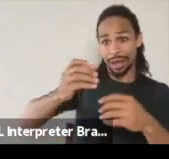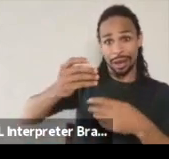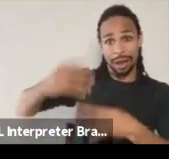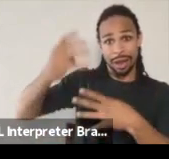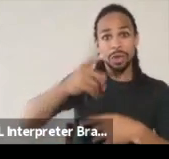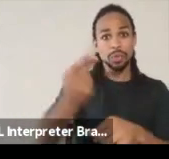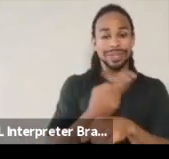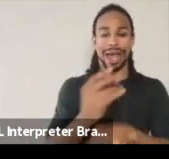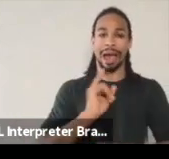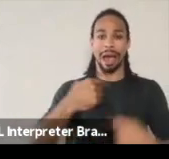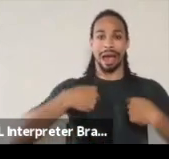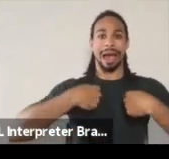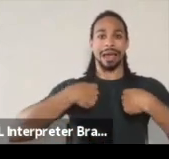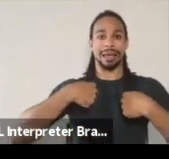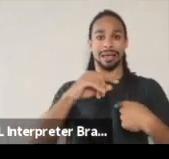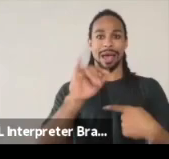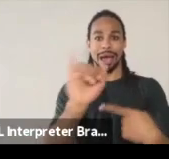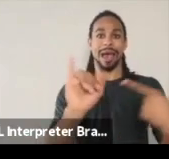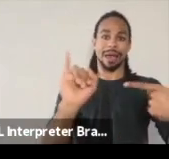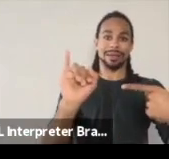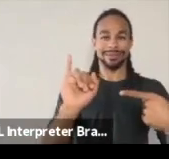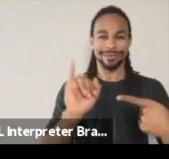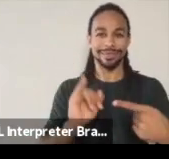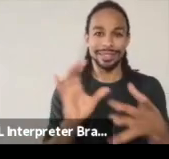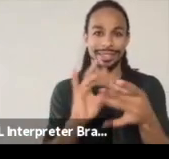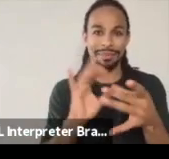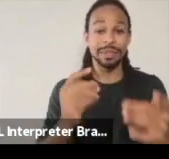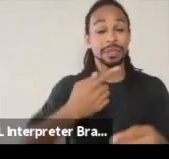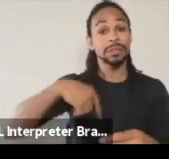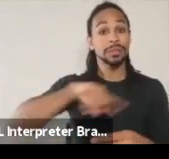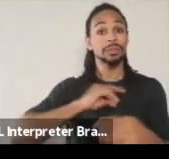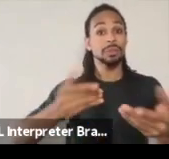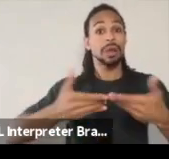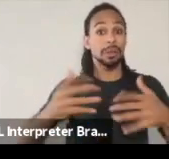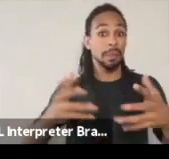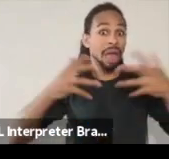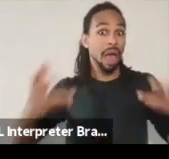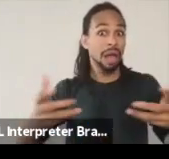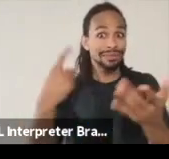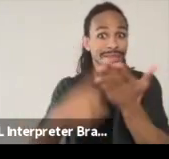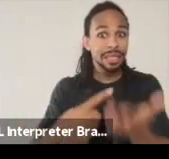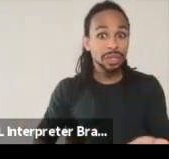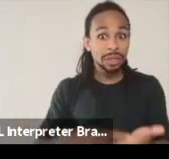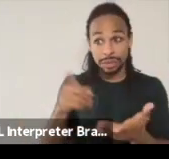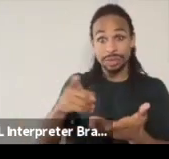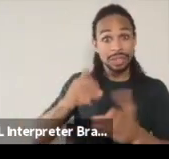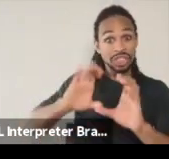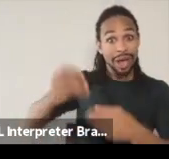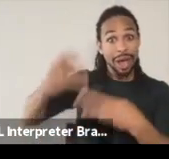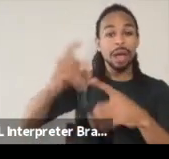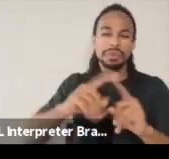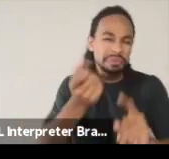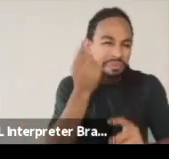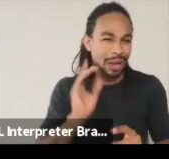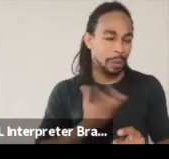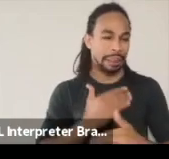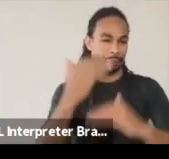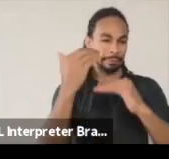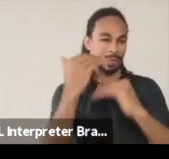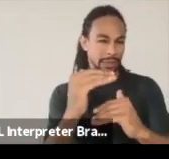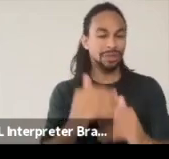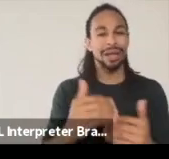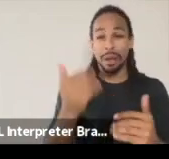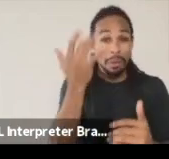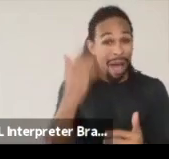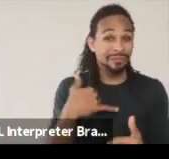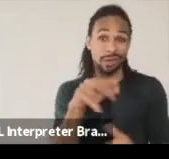statements. We definitely welcome a lot of discussion in the chat. Unfortunately, given the limitations of us having 200 people